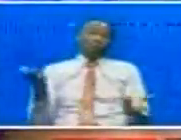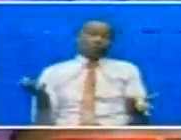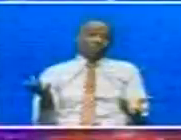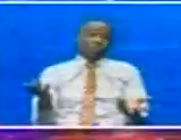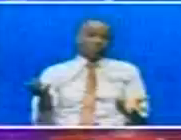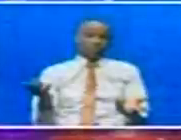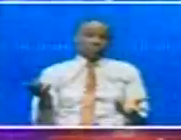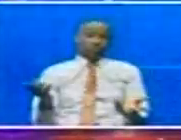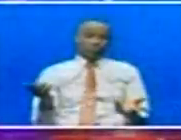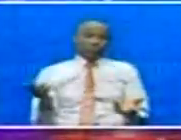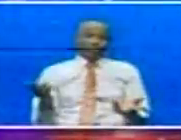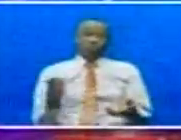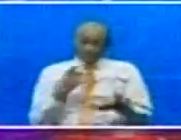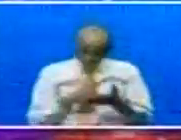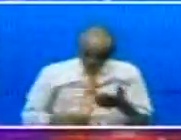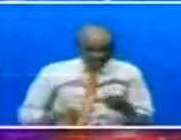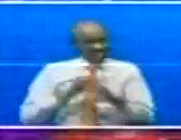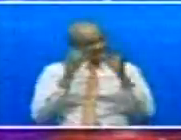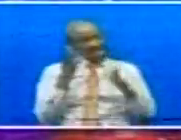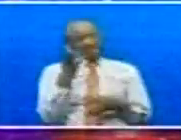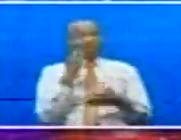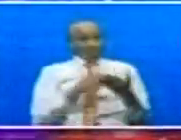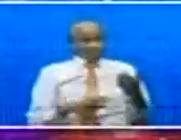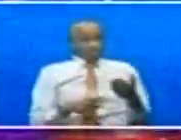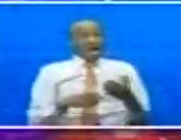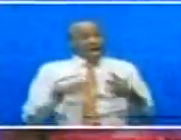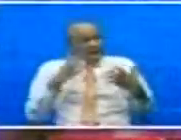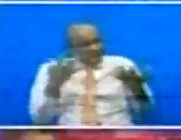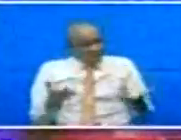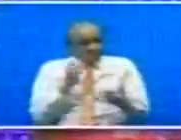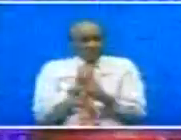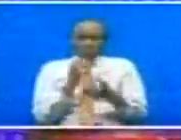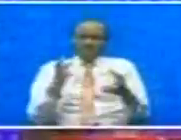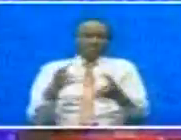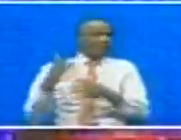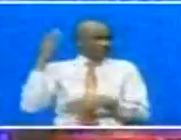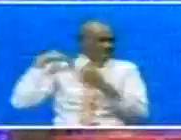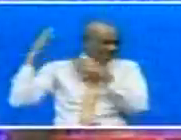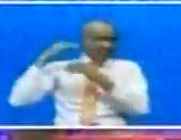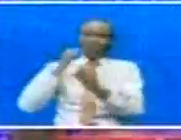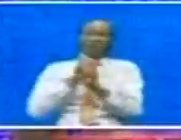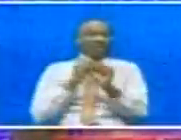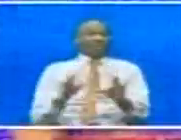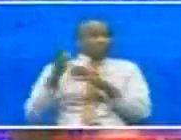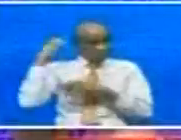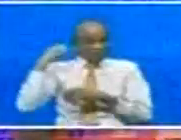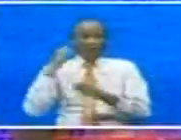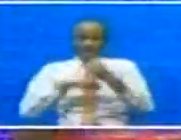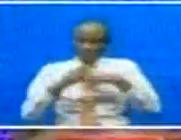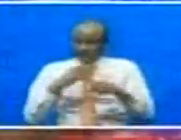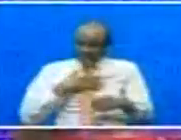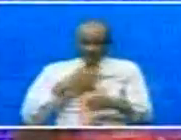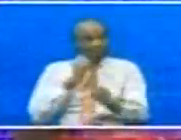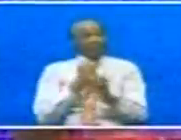even told us. What is clear is that the way we did things in the past is not working. And obviously we